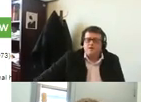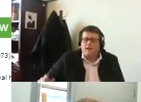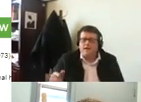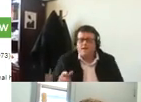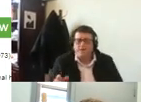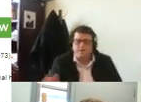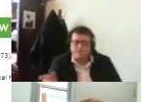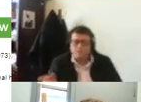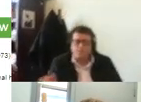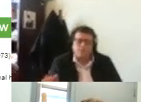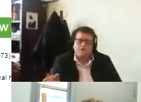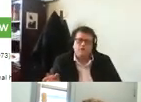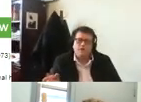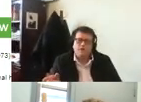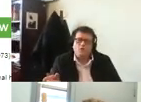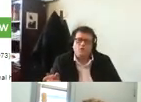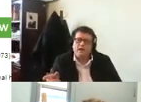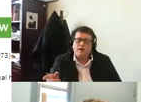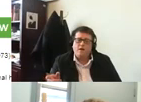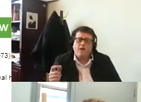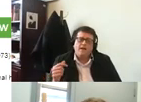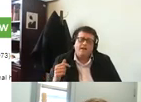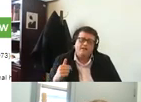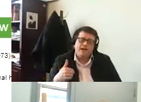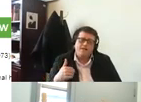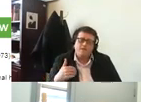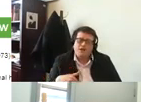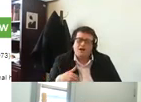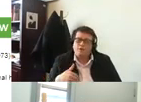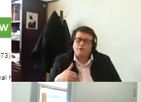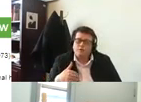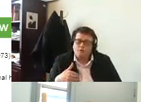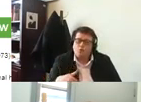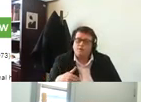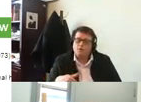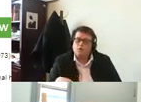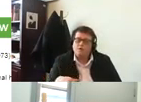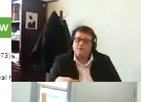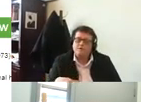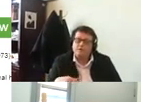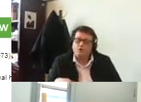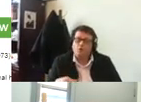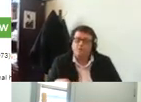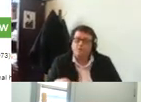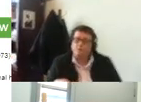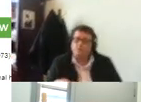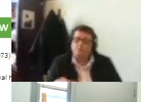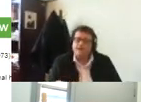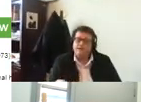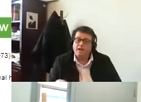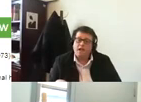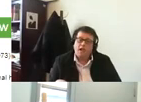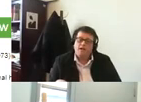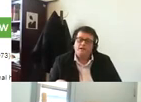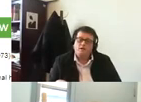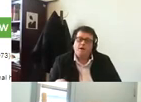Steve, I'll just add, and I think we're both going to touch on this more later. It's not the job of the report source to determine someone's